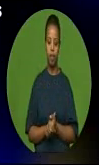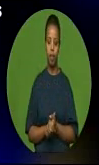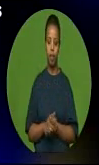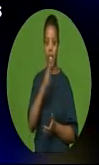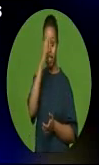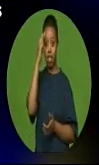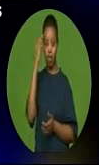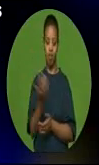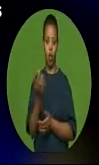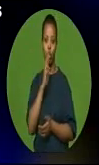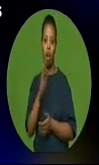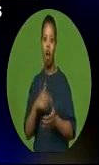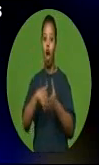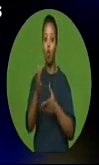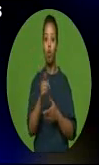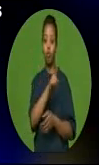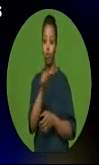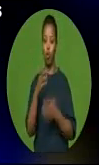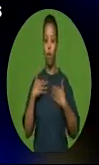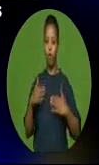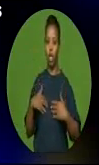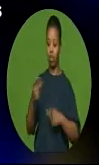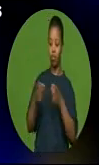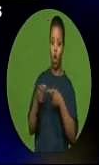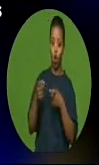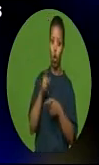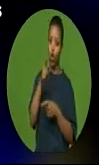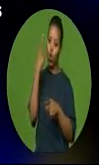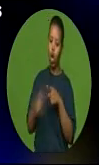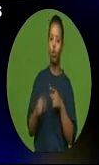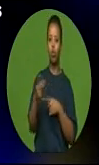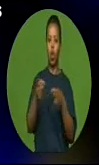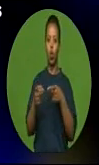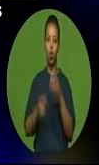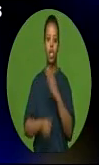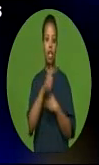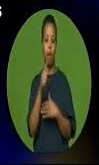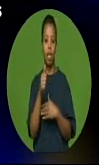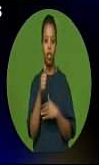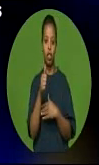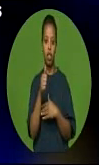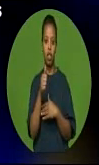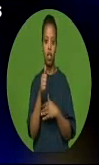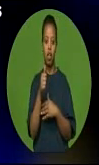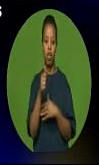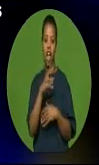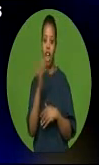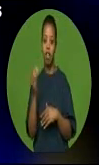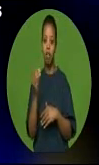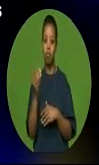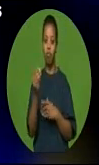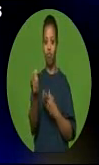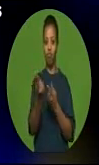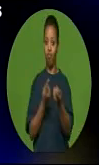Since the goods are out of your physical control, you cannot control the damage and shopper